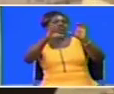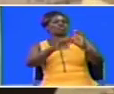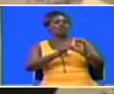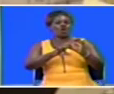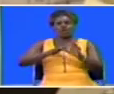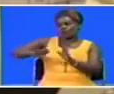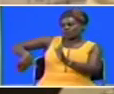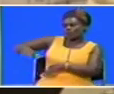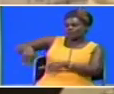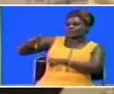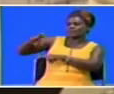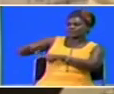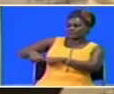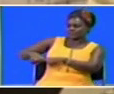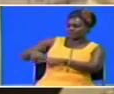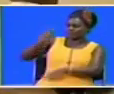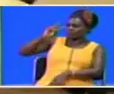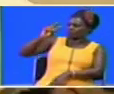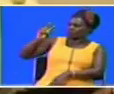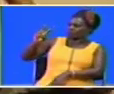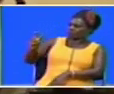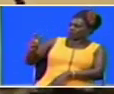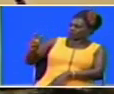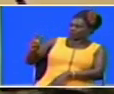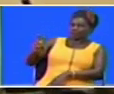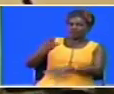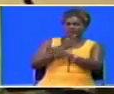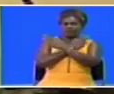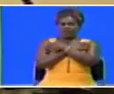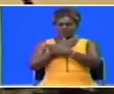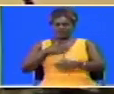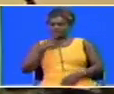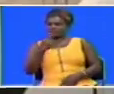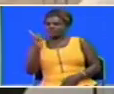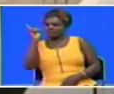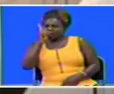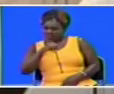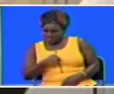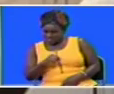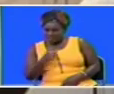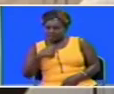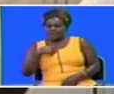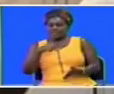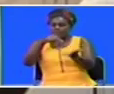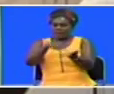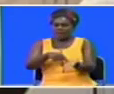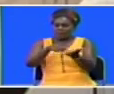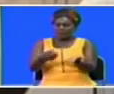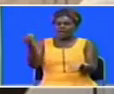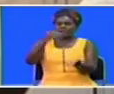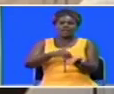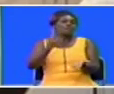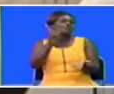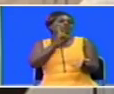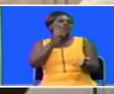can sit and watch. As my colleagues have said, and I emphasize,